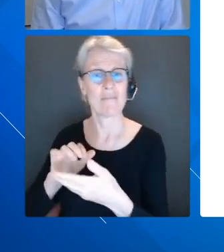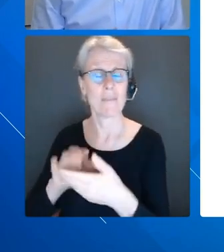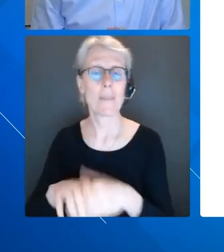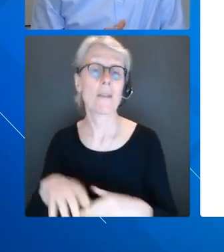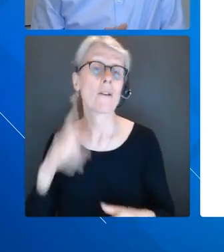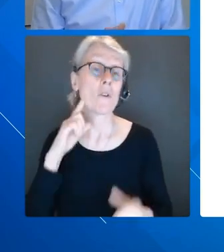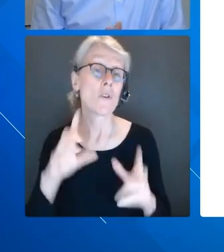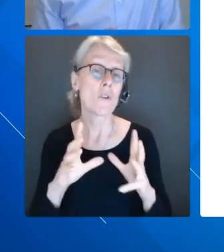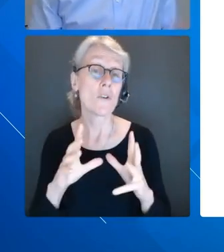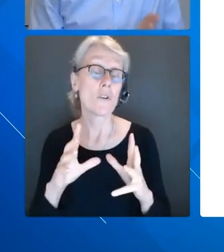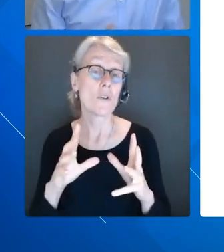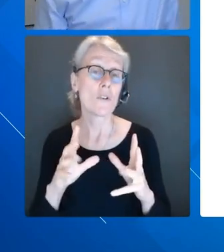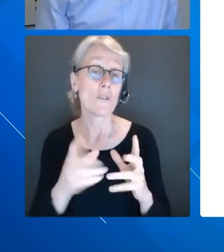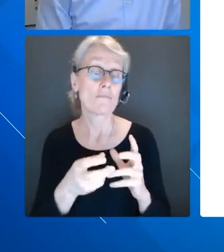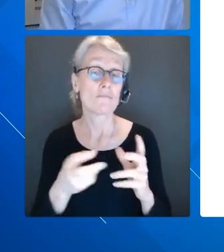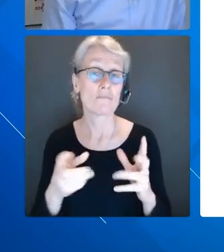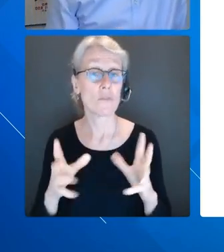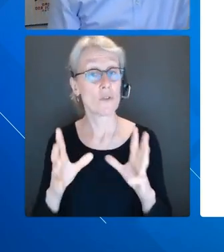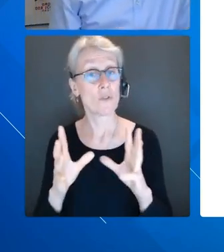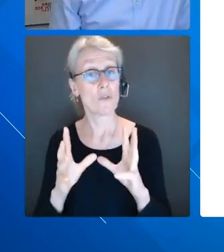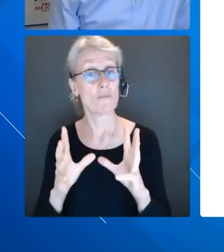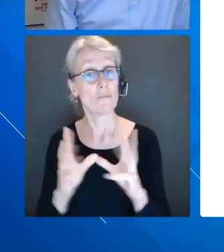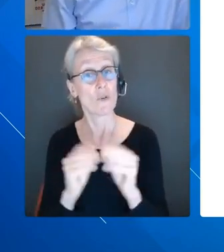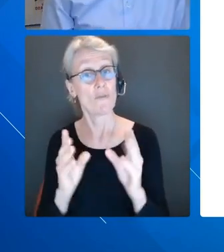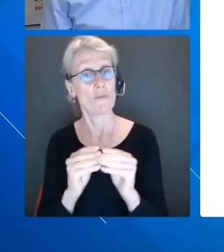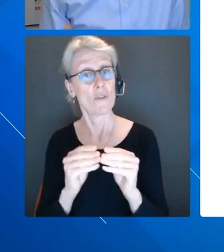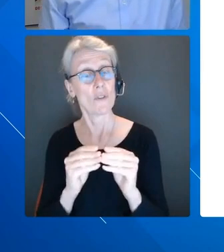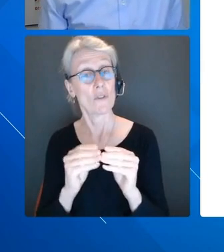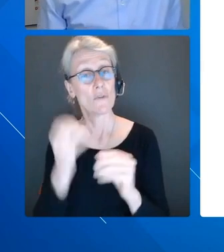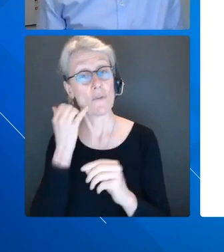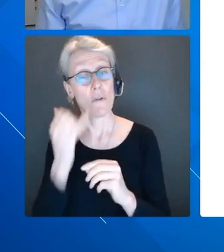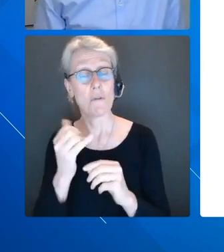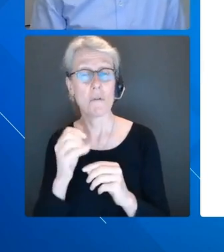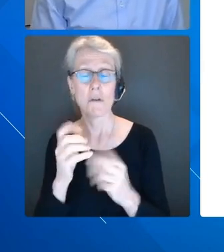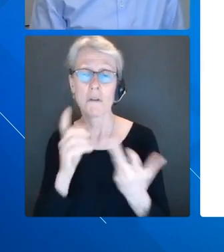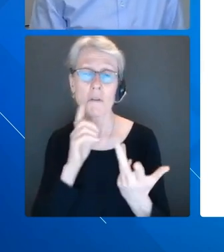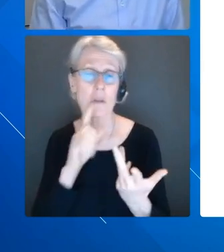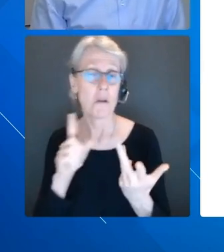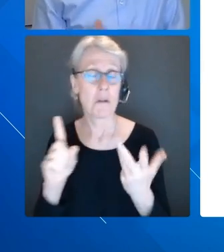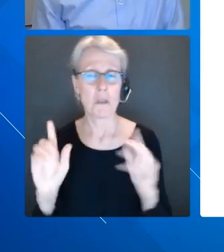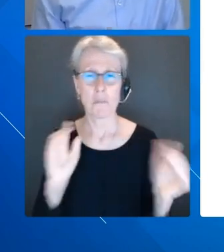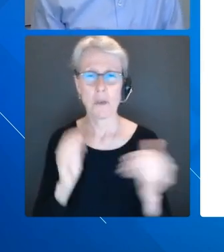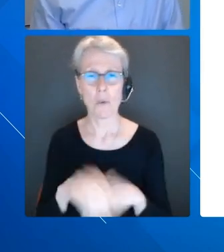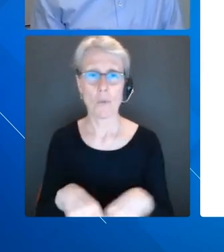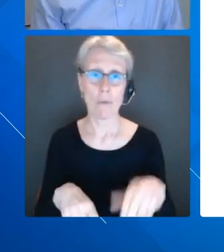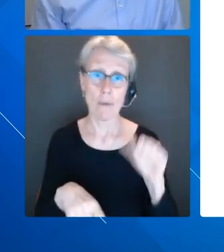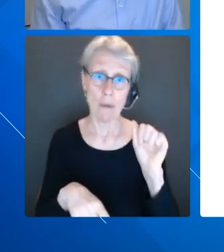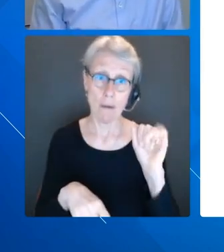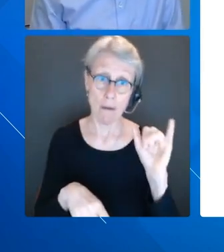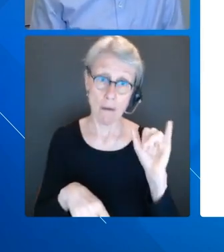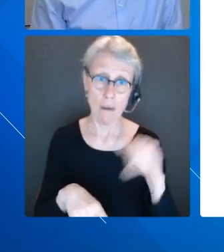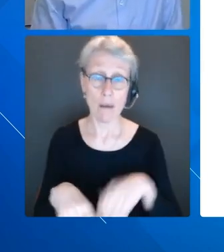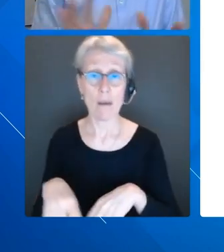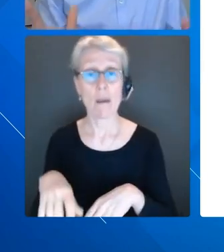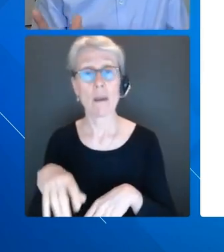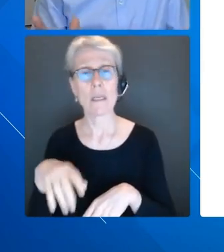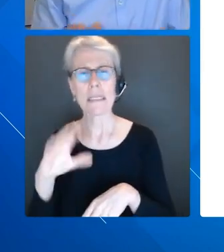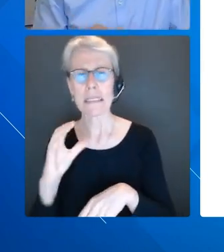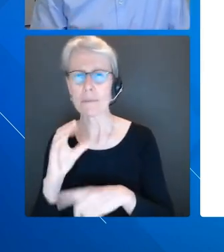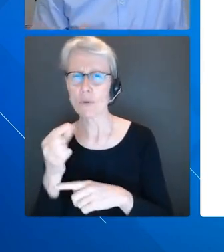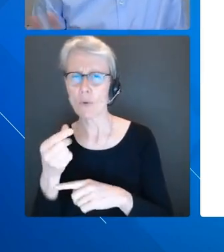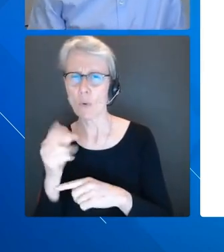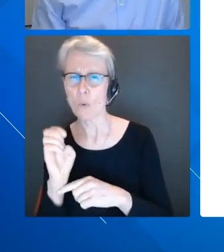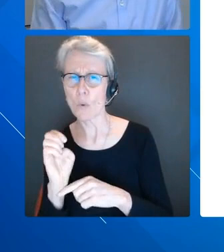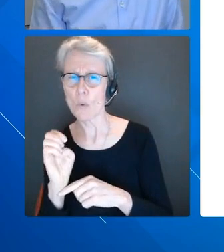nice. I won't compare the AI or the accuracy of them. I think they're both very good now. Google seemed to be a little teeny bit better. If anybody